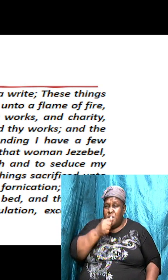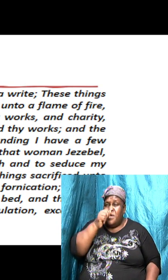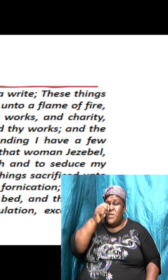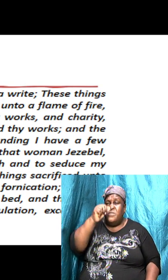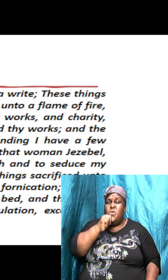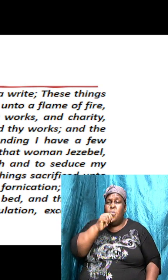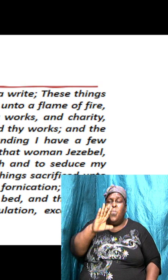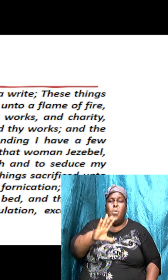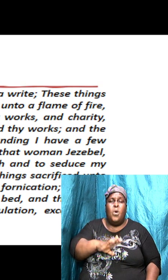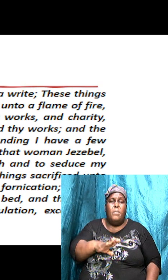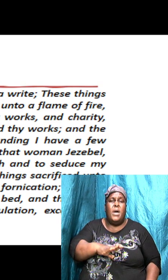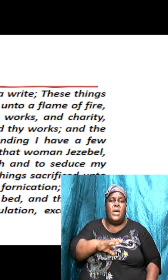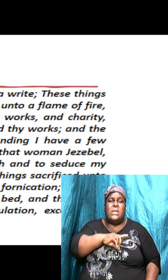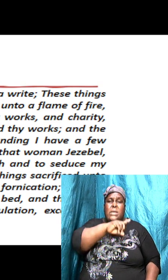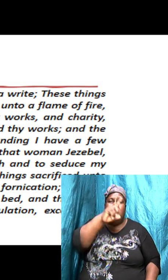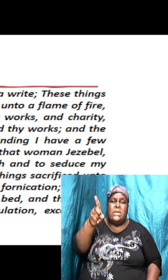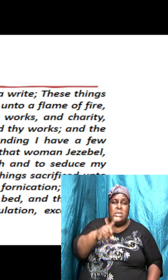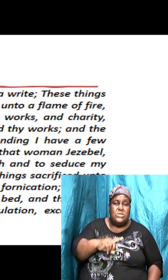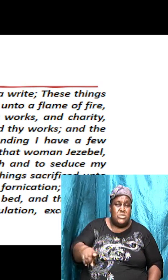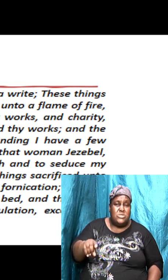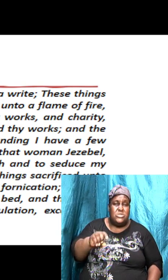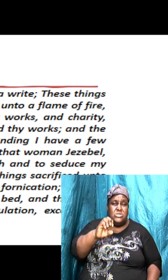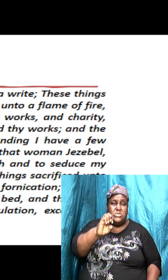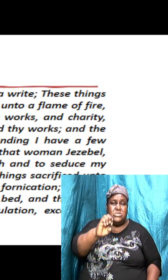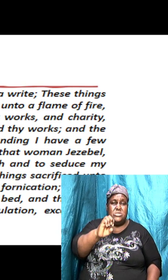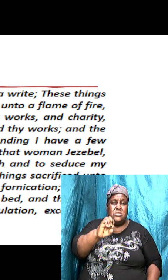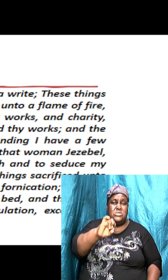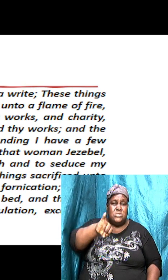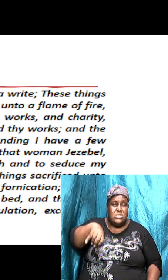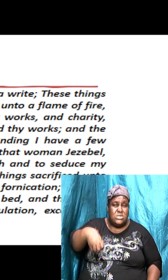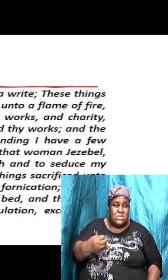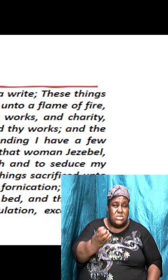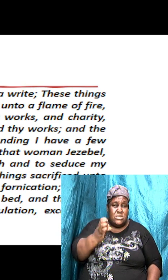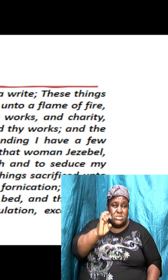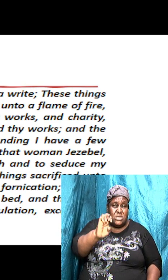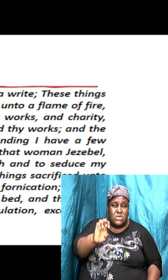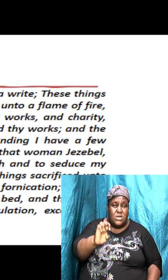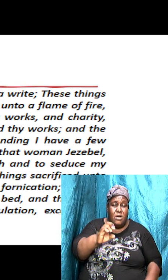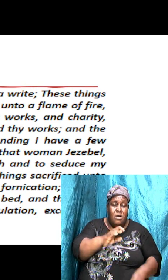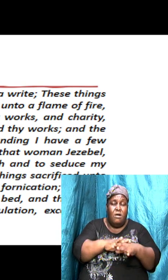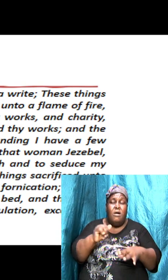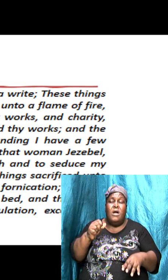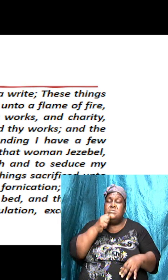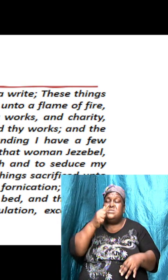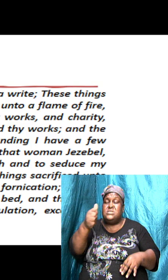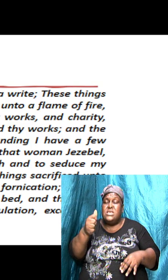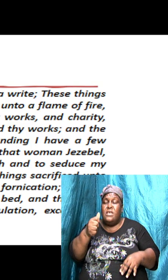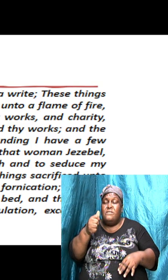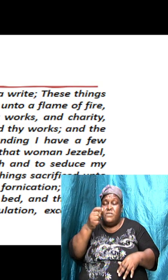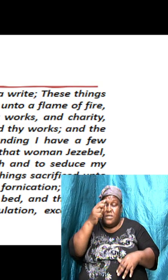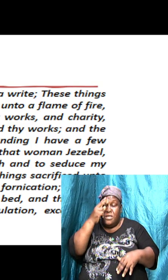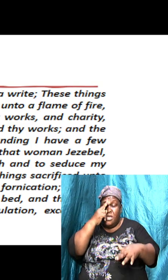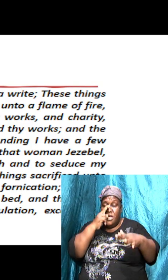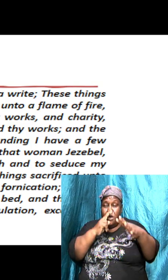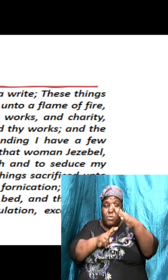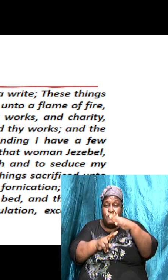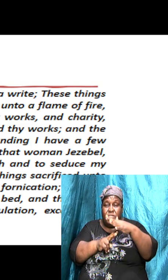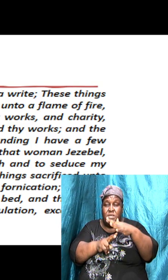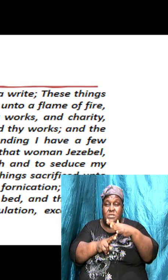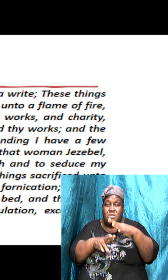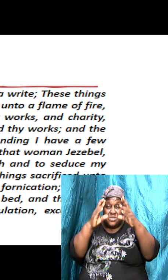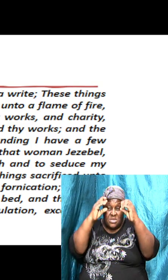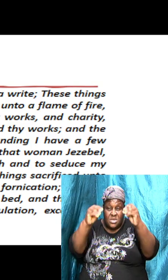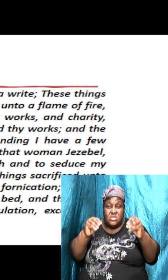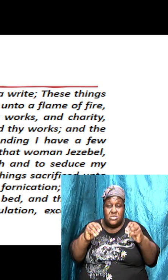which calleth herself a prophetess, to teach and to seduce my servants, to commit